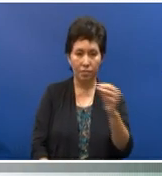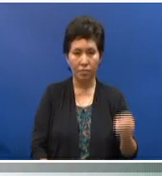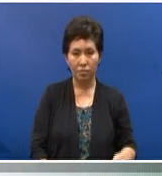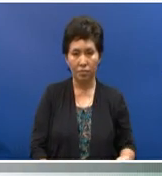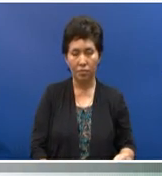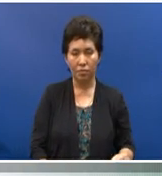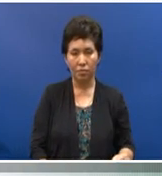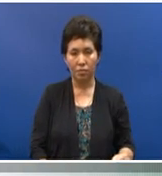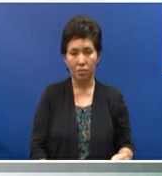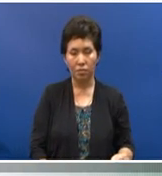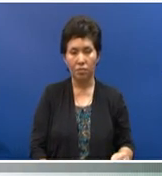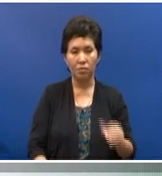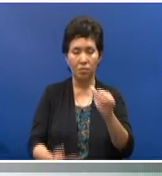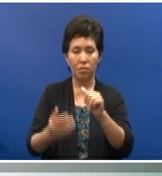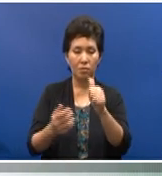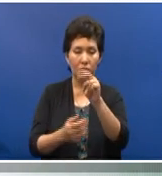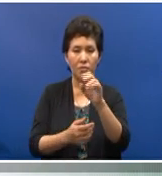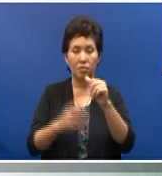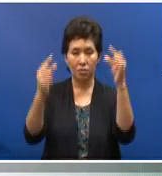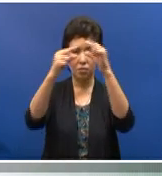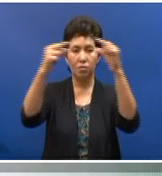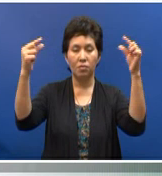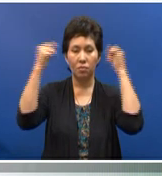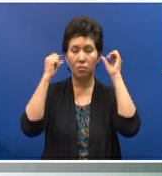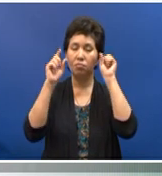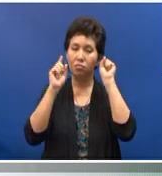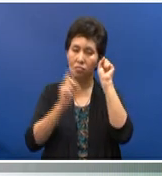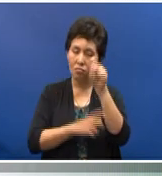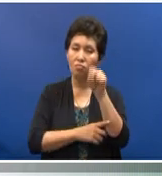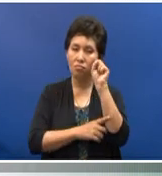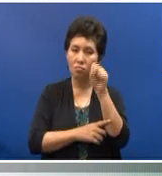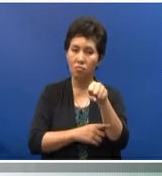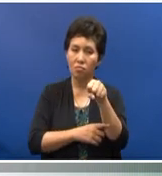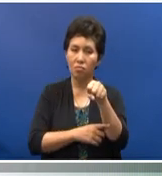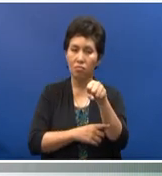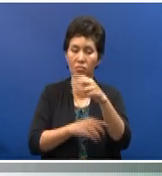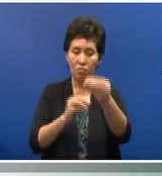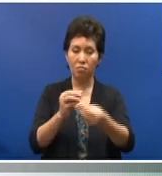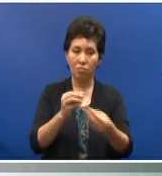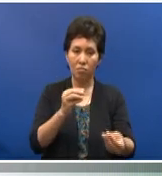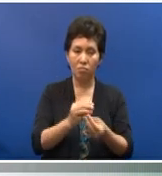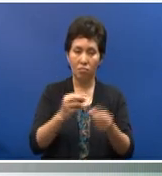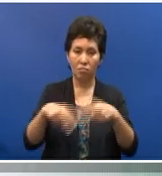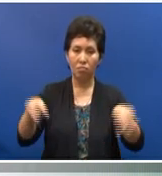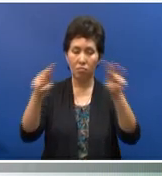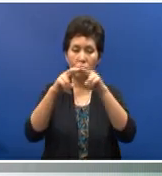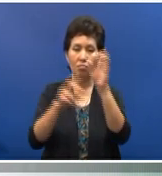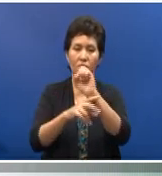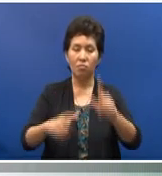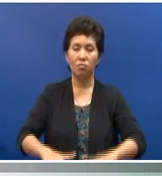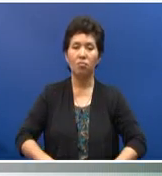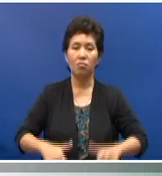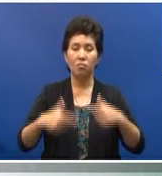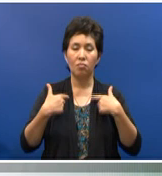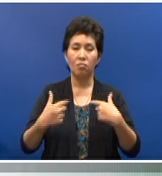as such, anthropology graduates should be able to adapt to various lines of work, okay, with